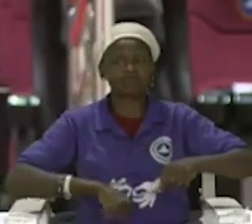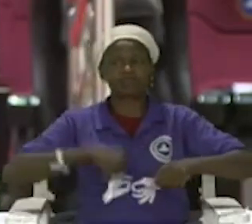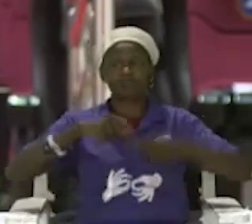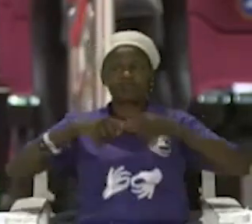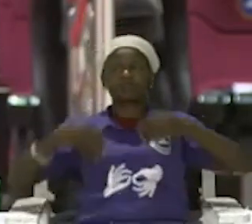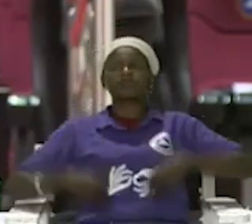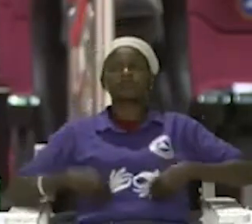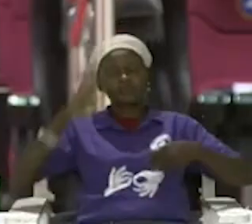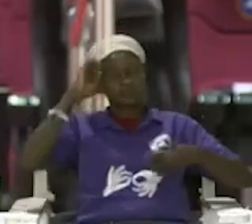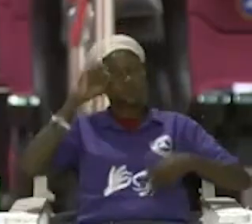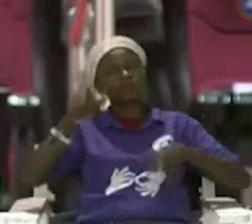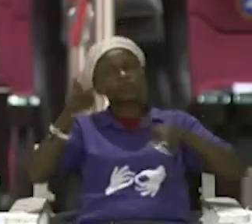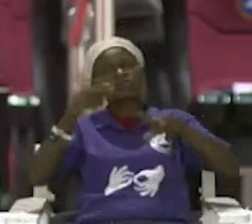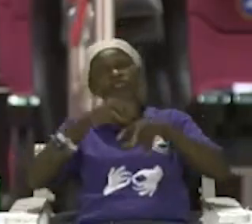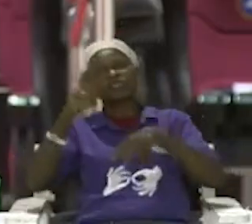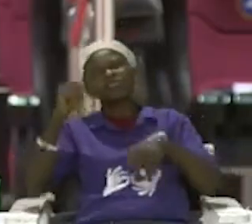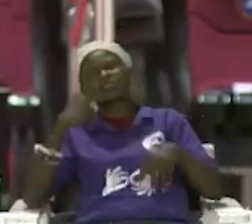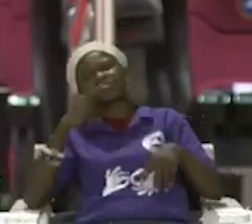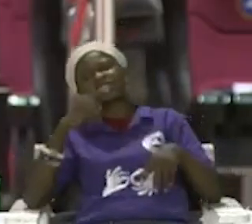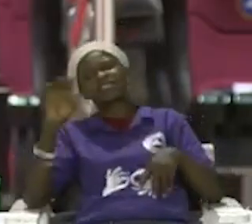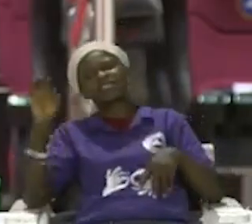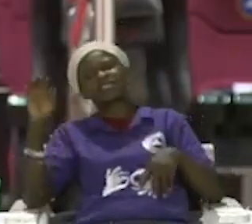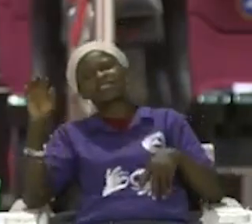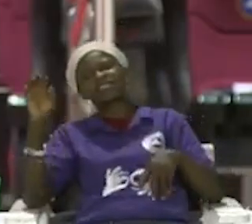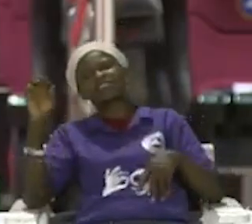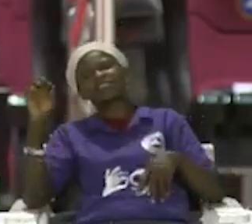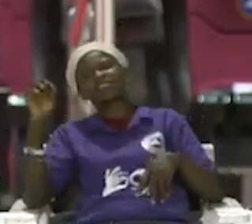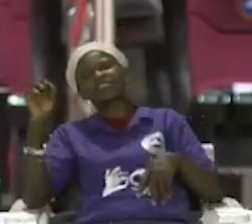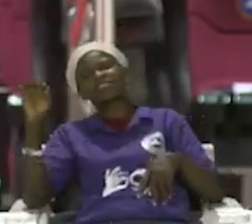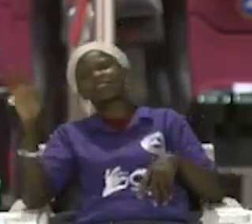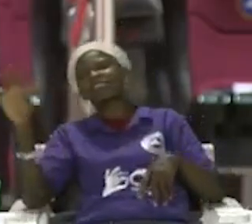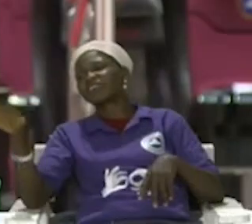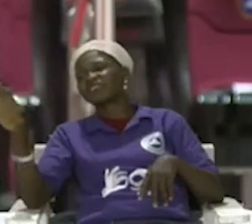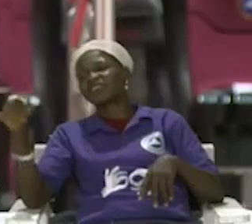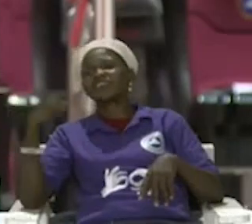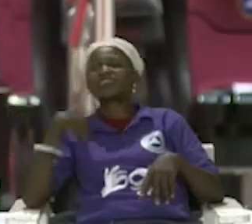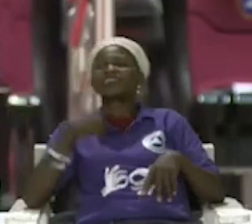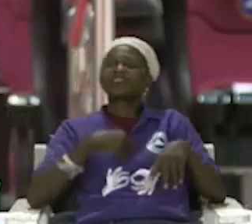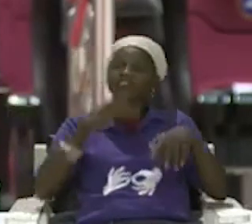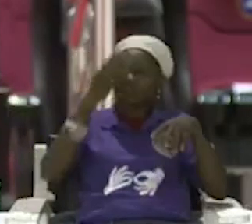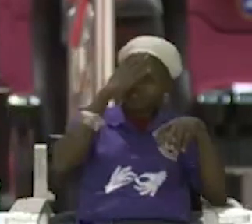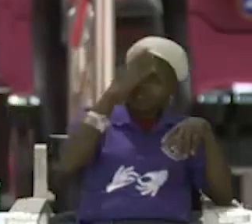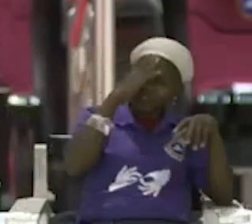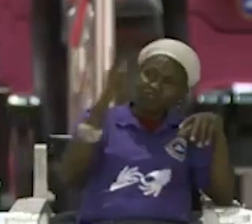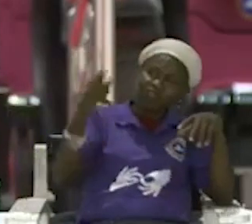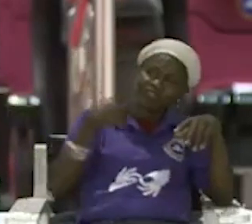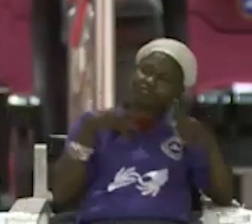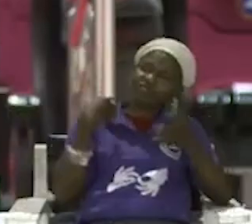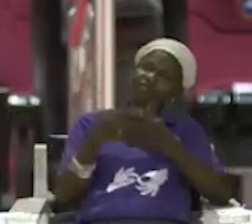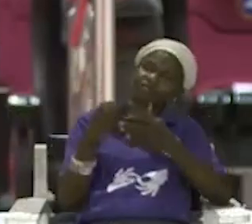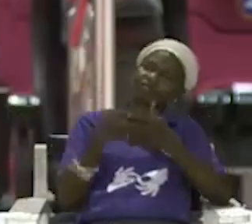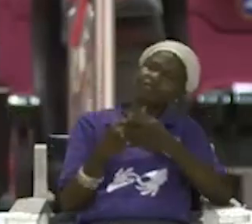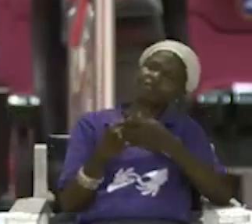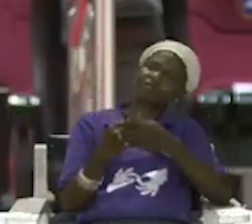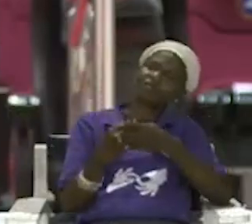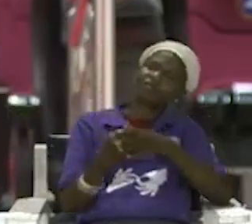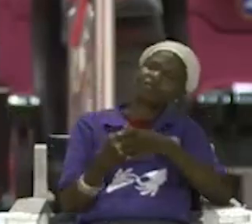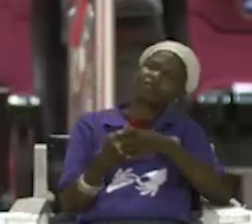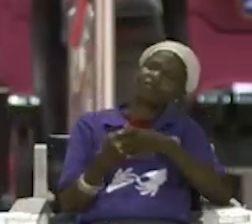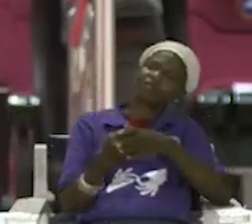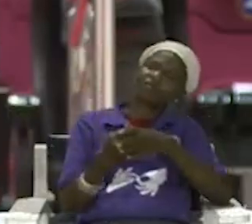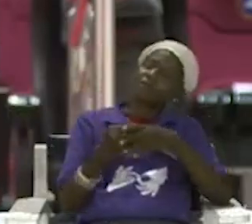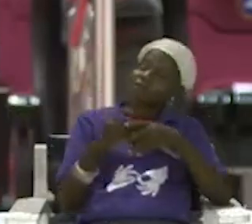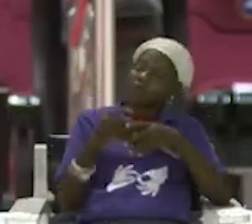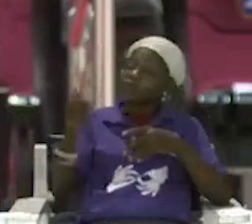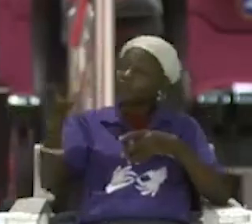he will look at him and say, Aga, we know you have money, but you are not the one feeding